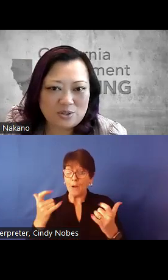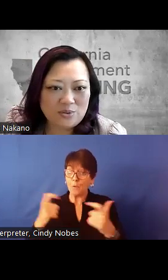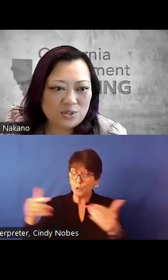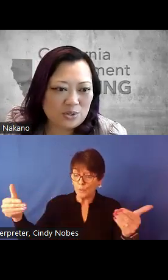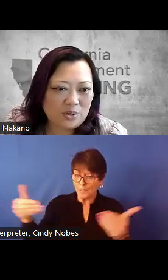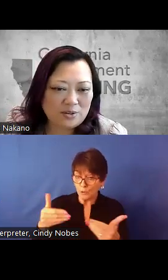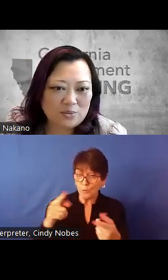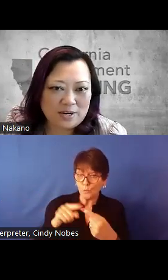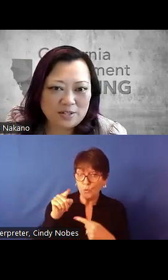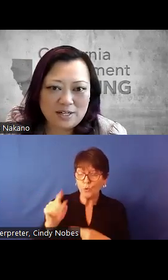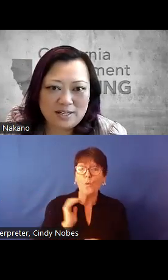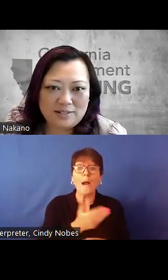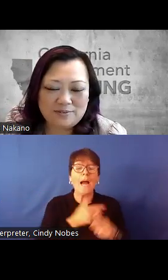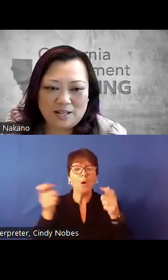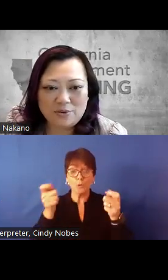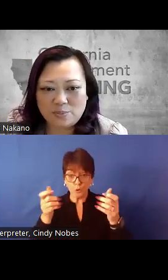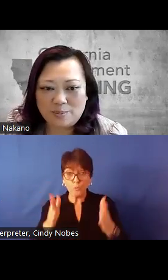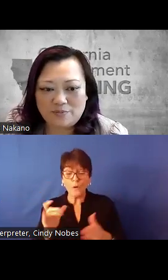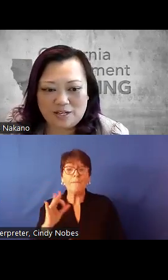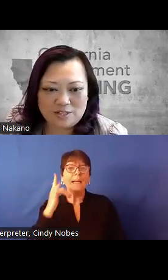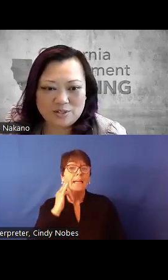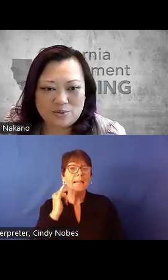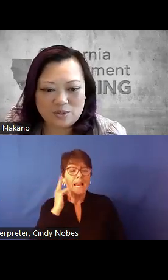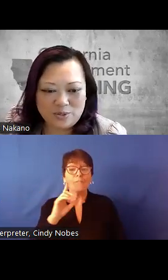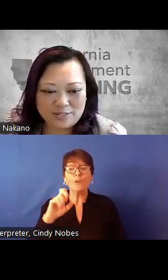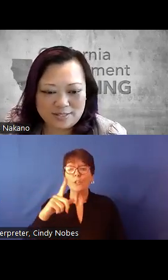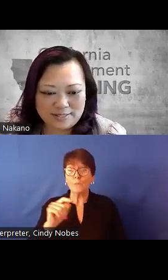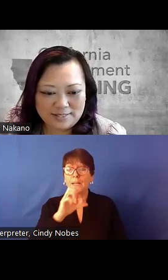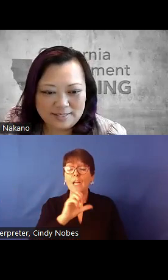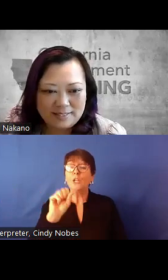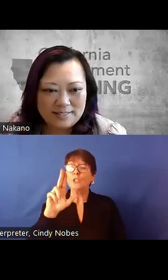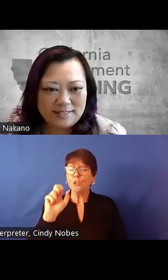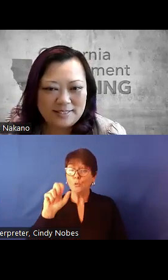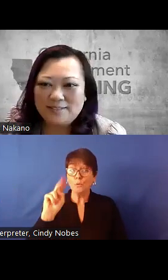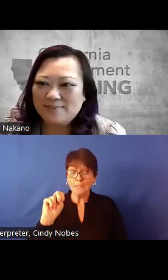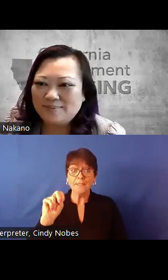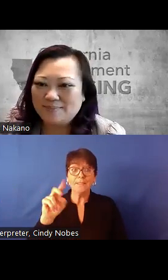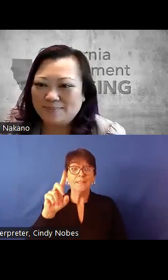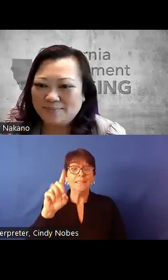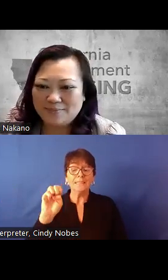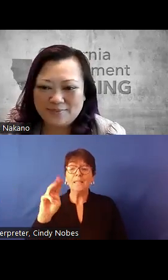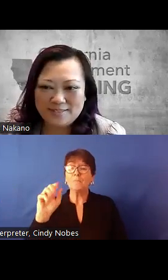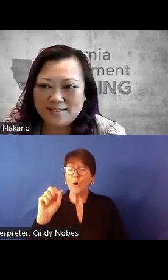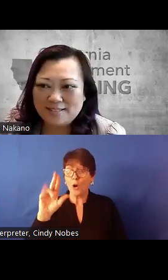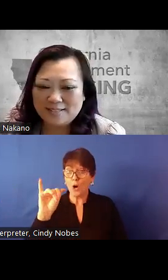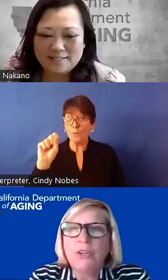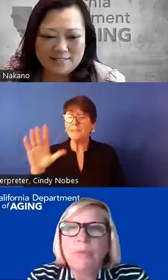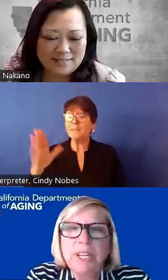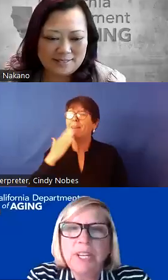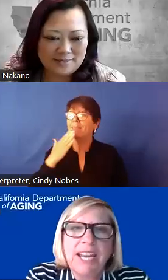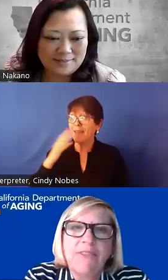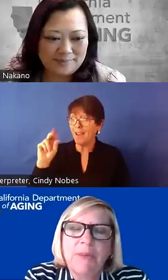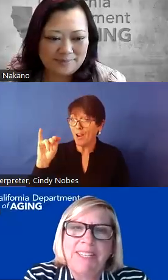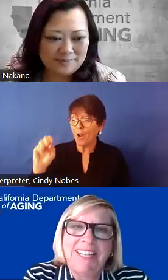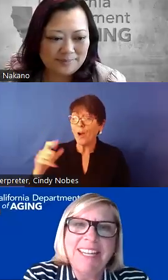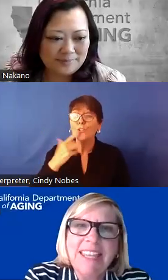introduce you to our Director of California Department of Aging, Susan Dormoris. Thank you so much, Connie, and good morning